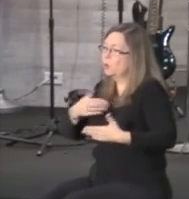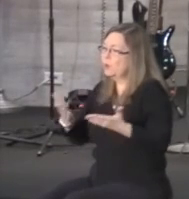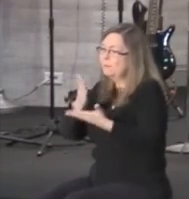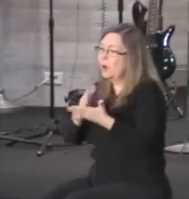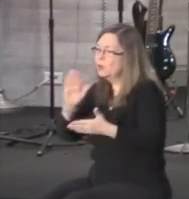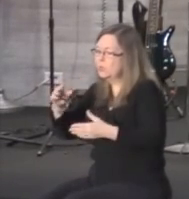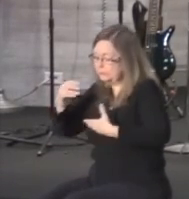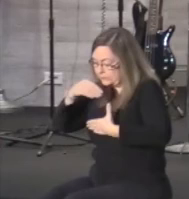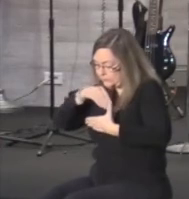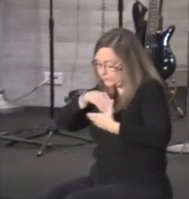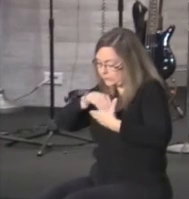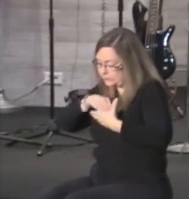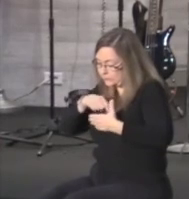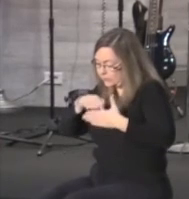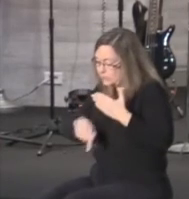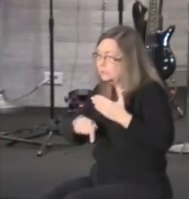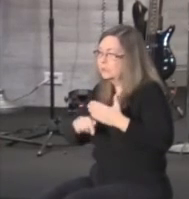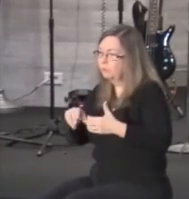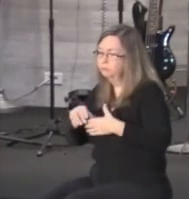core, your inner fabric?